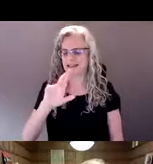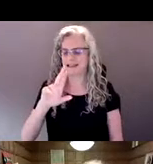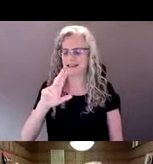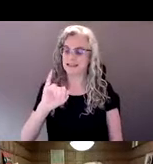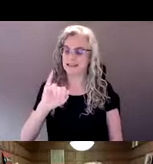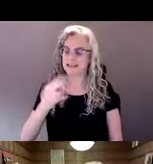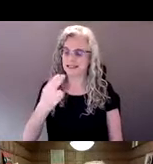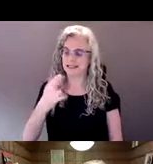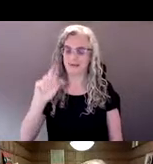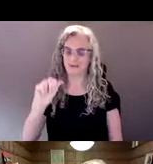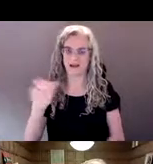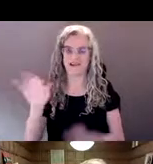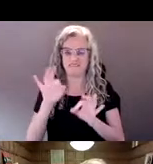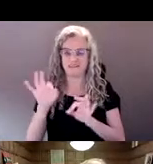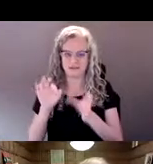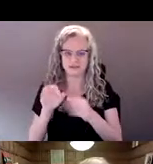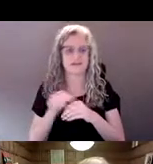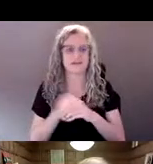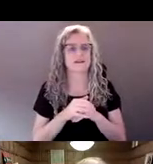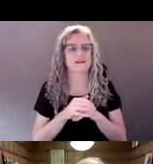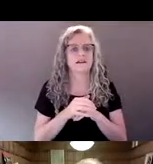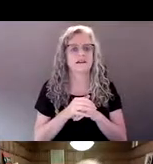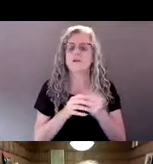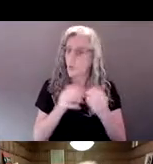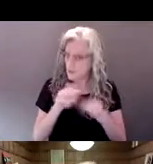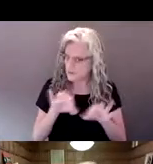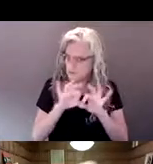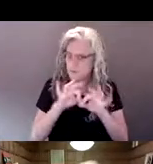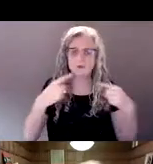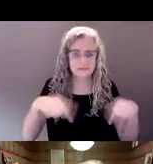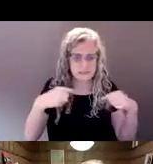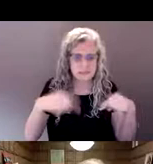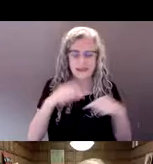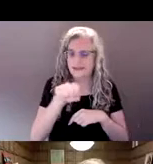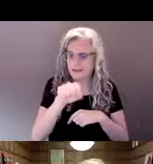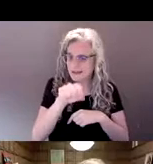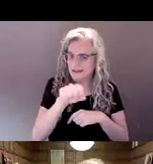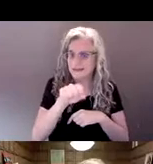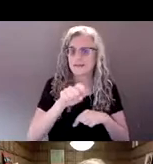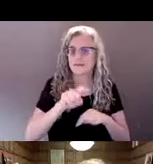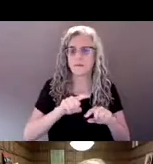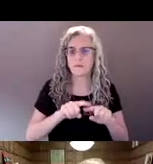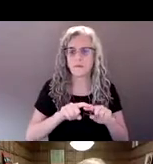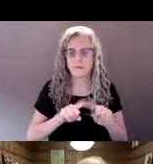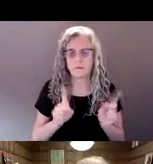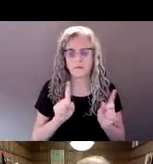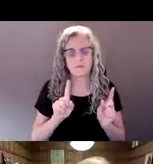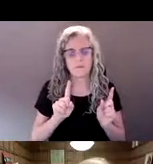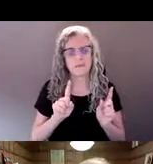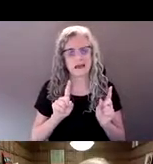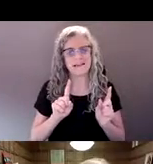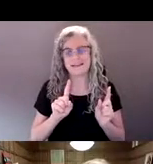Important though that controversy and debate is, seems from the point of view I've just articulated, depressingly